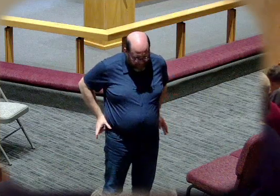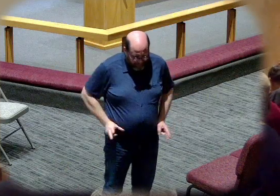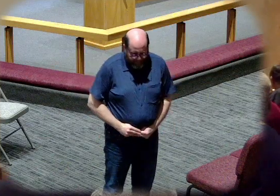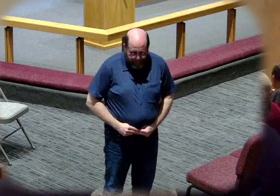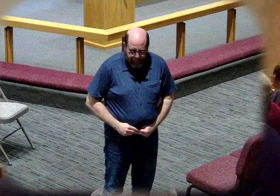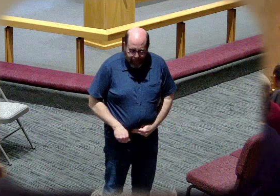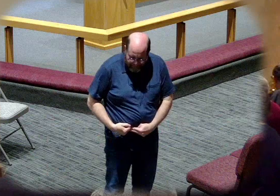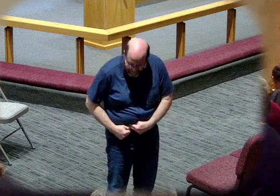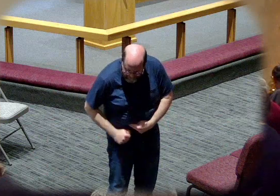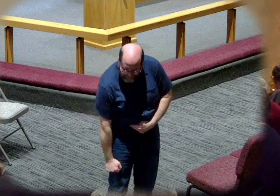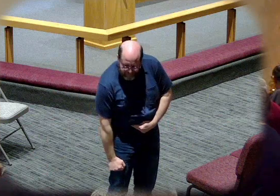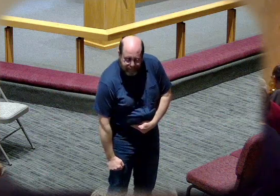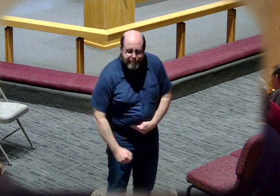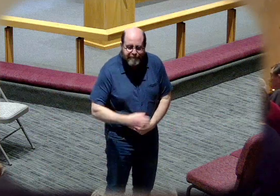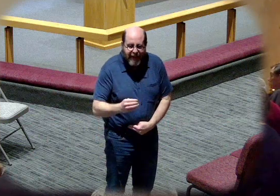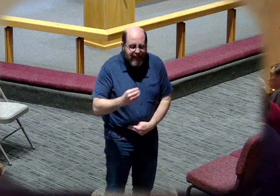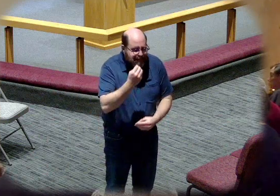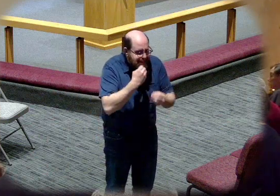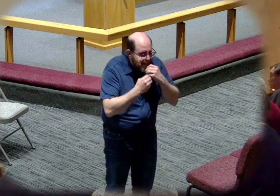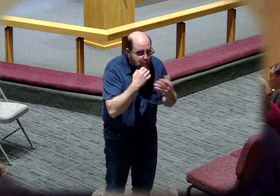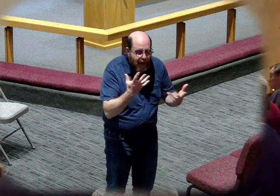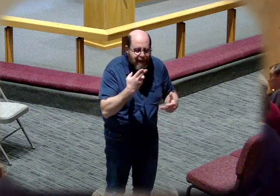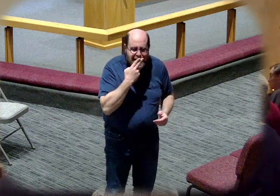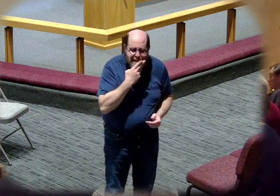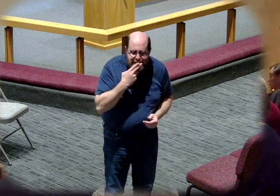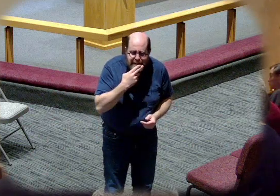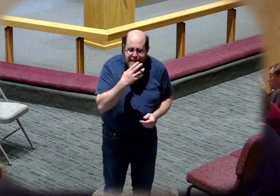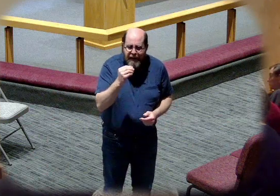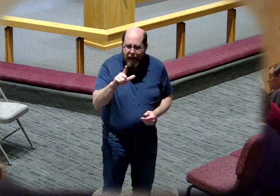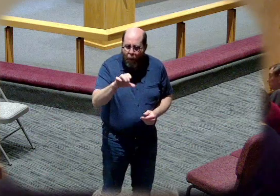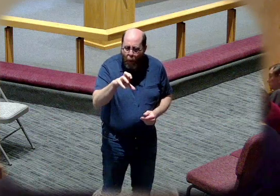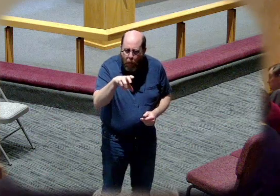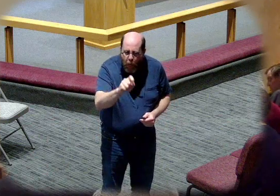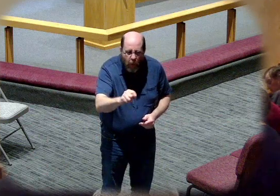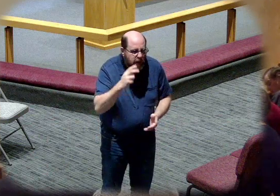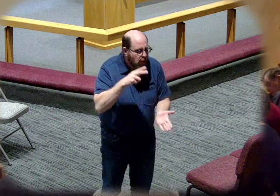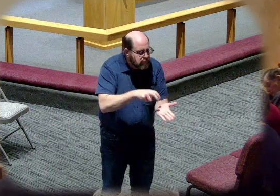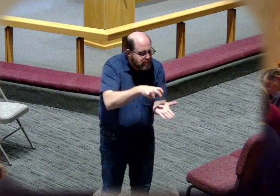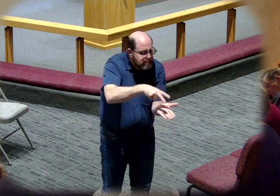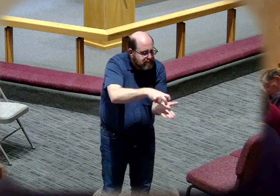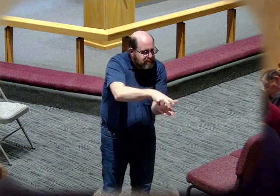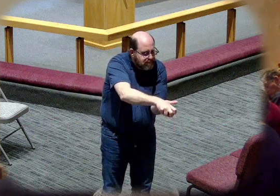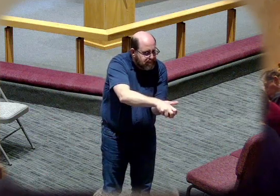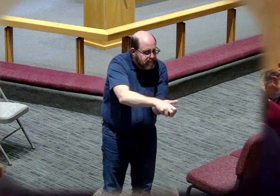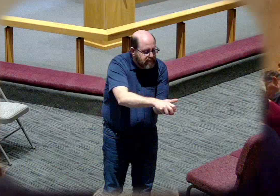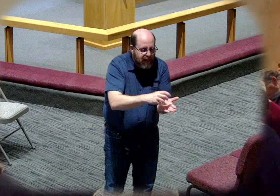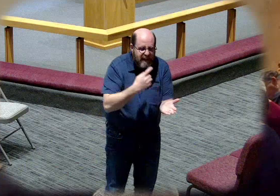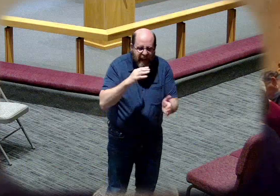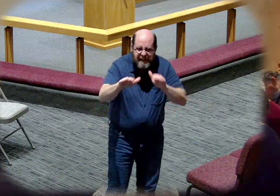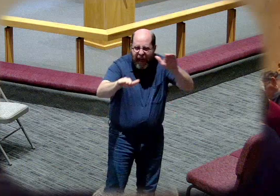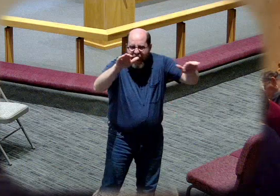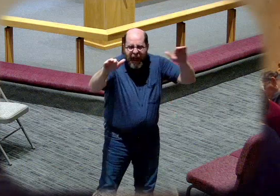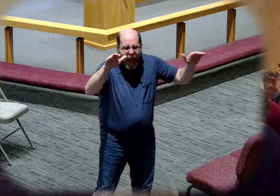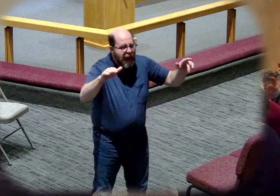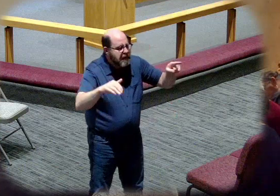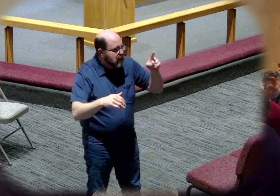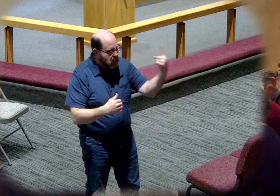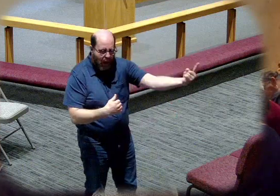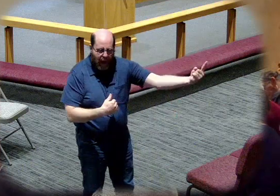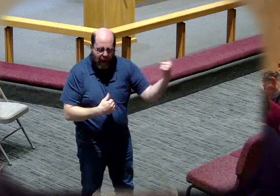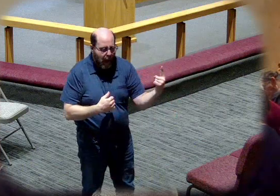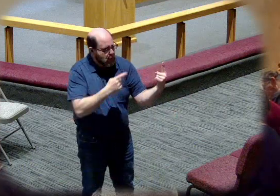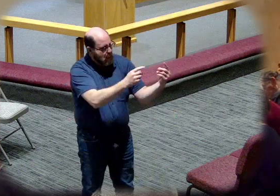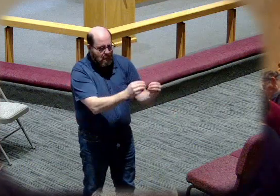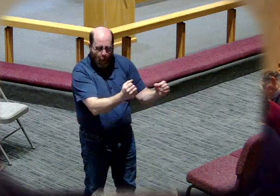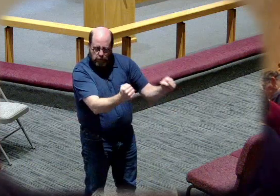locust and wild honey. And he preached, saying, "After me comes he who is mightier than I, the strap